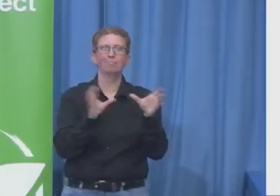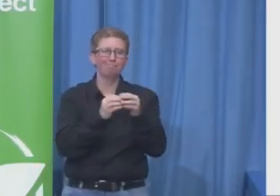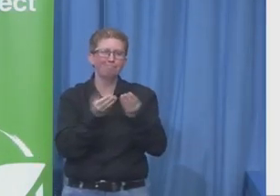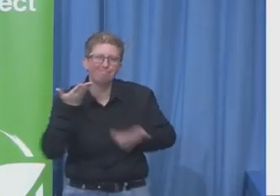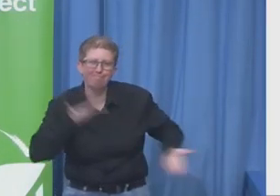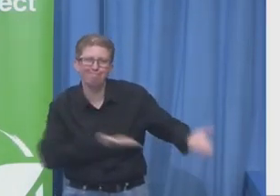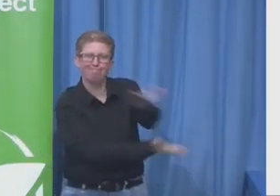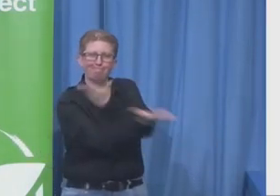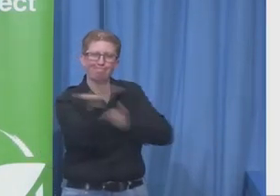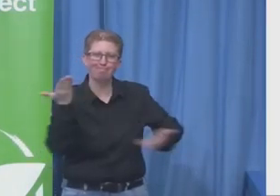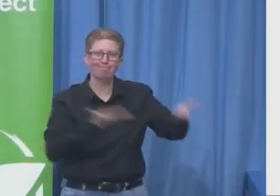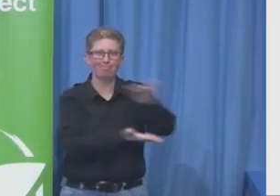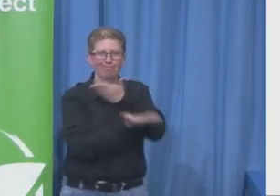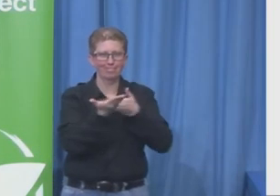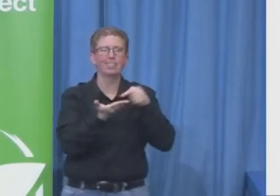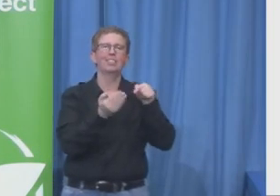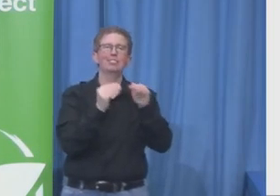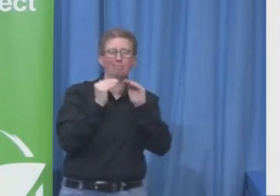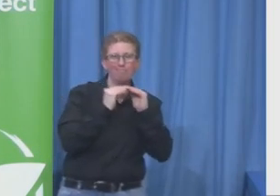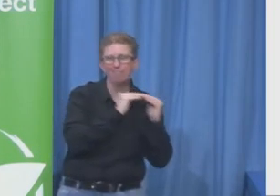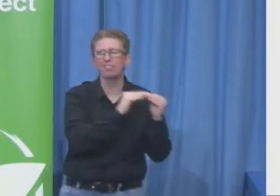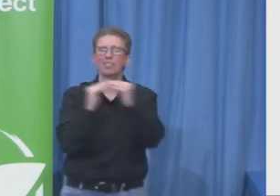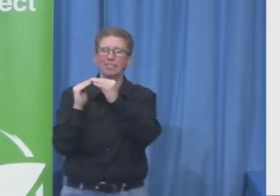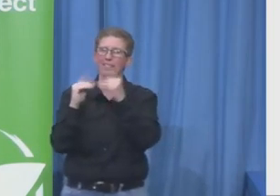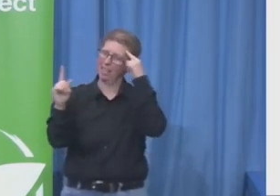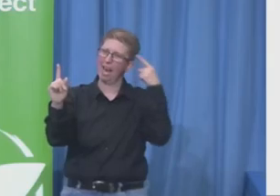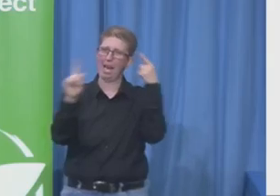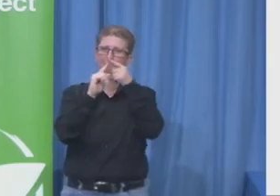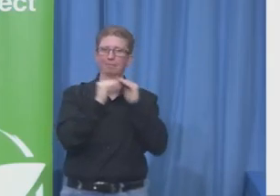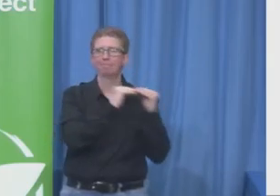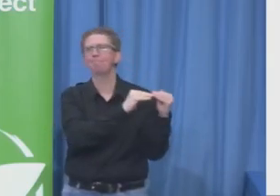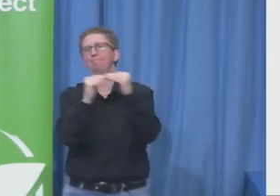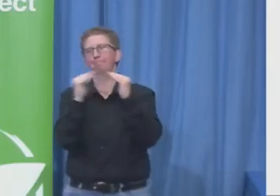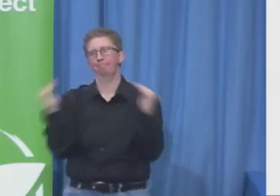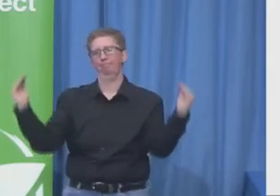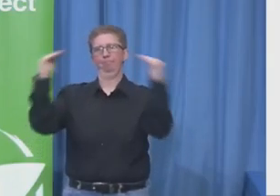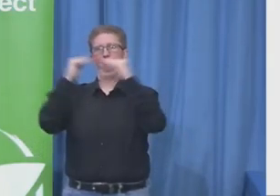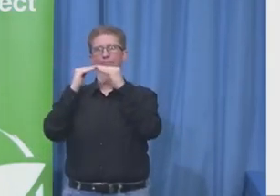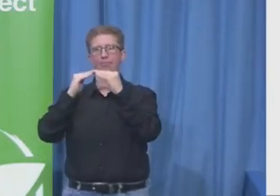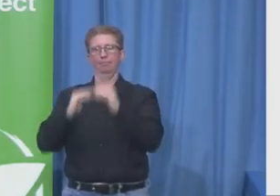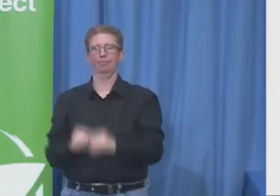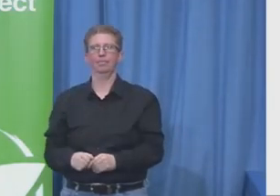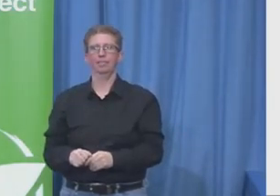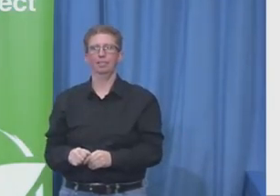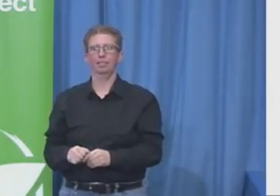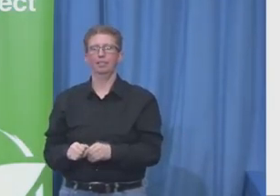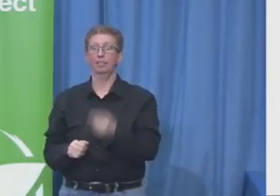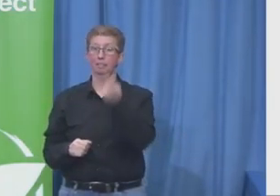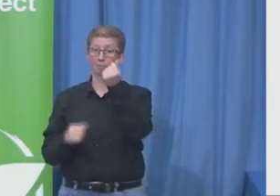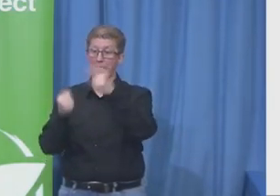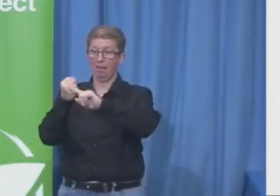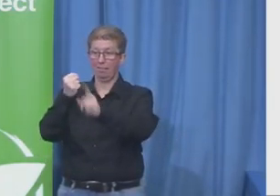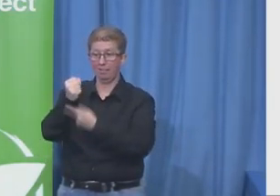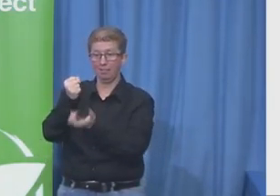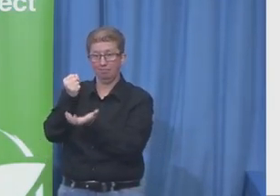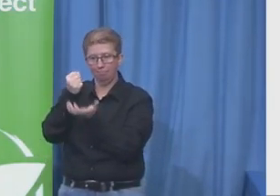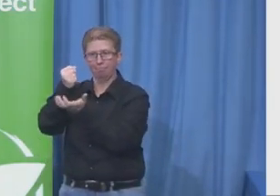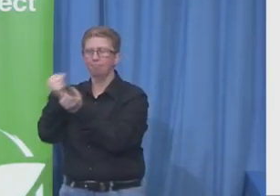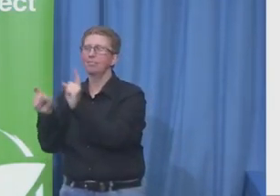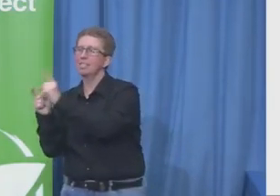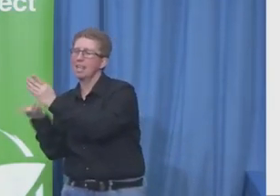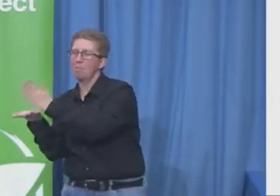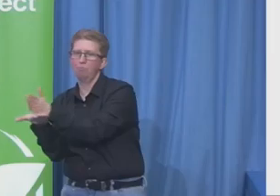and that we have sustainable and inclusive societies. And so within that context, we have a